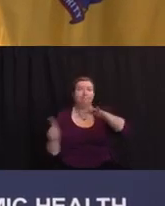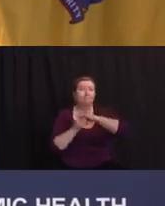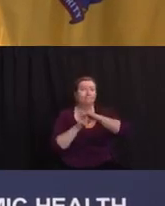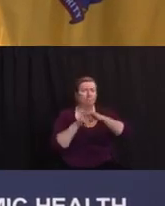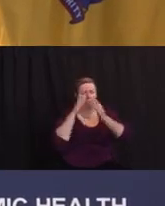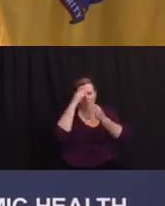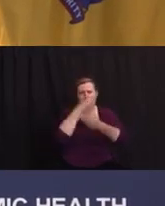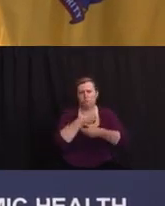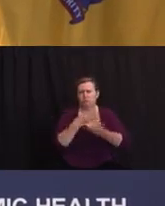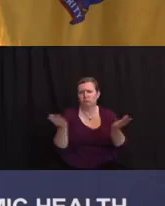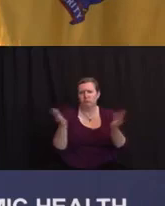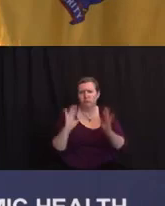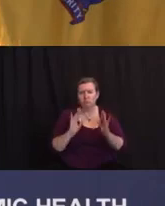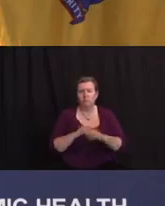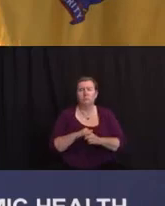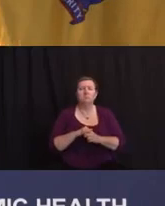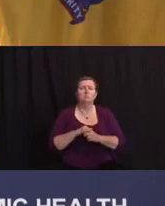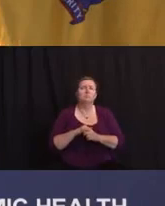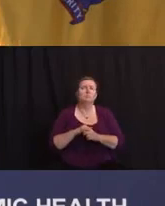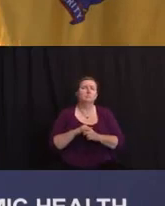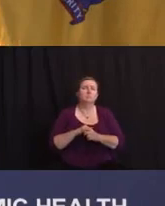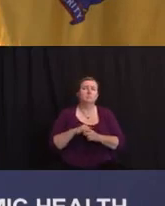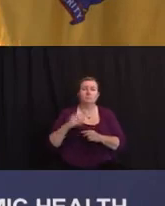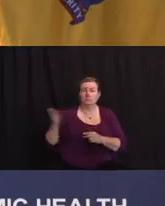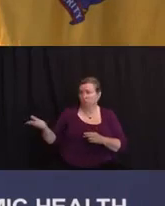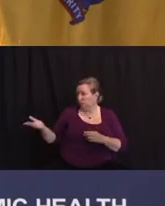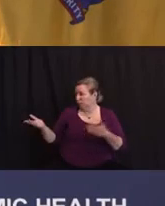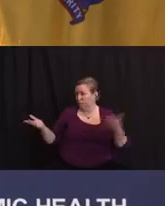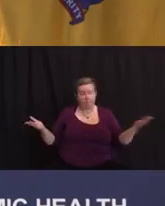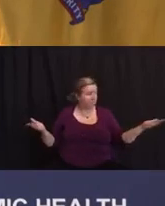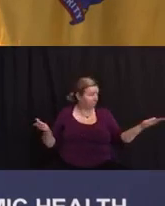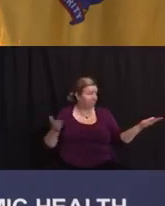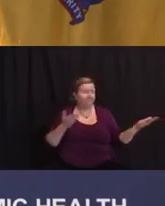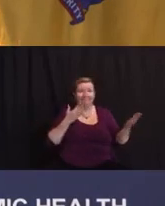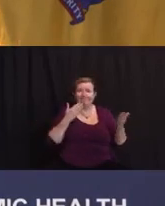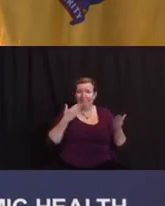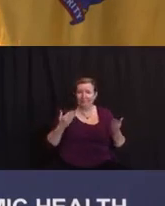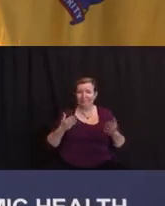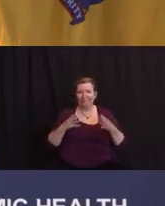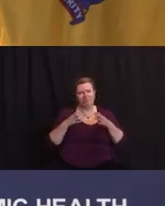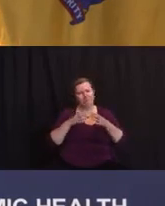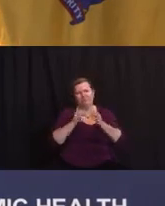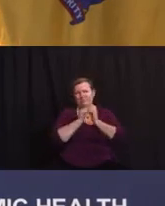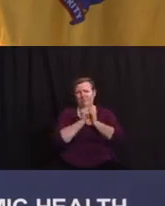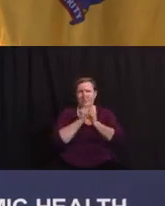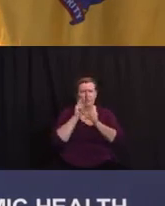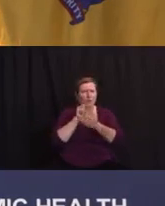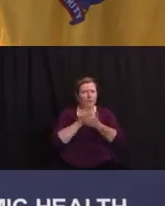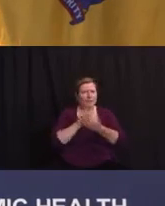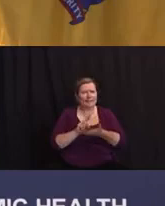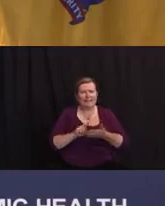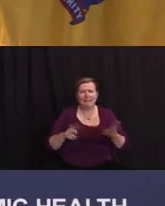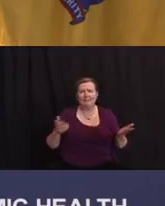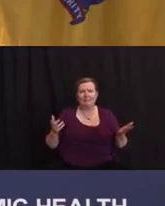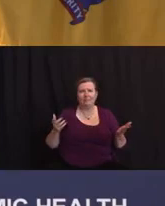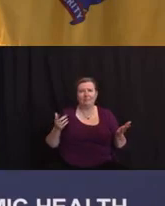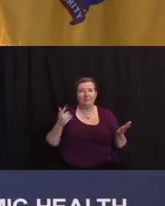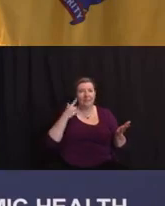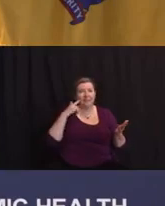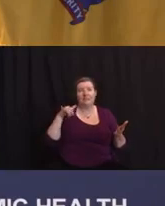can't recall, Judy or Pat or Ed, whether or not we're on the road together this week, but if we are, we'll almost certainly